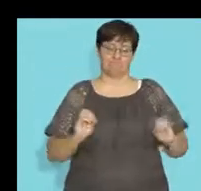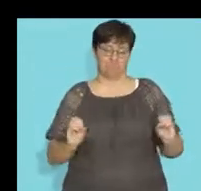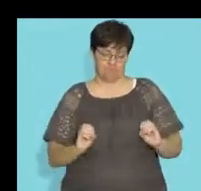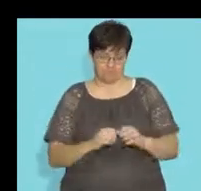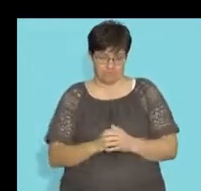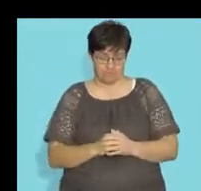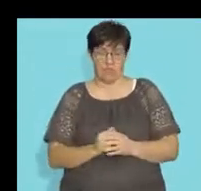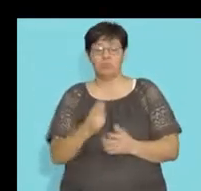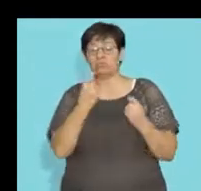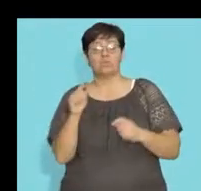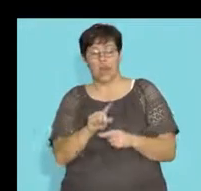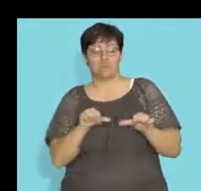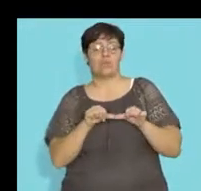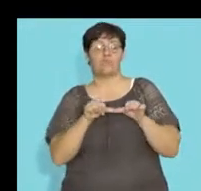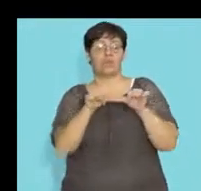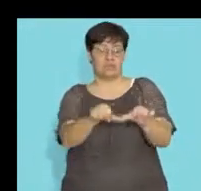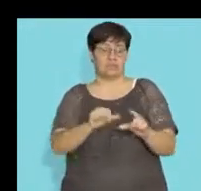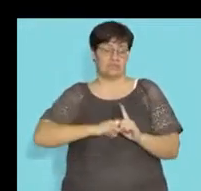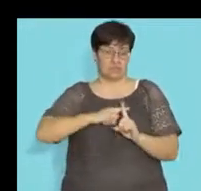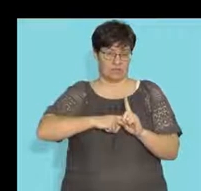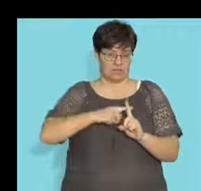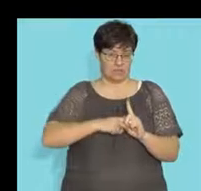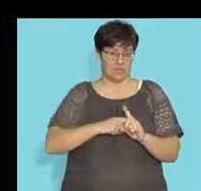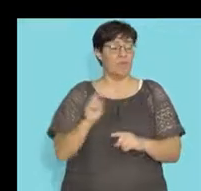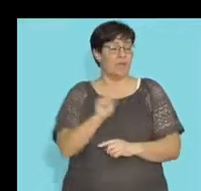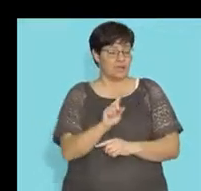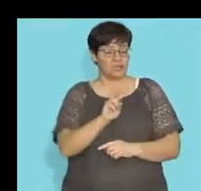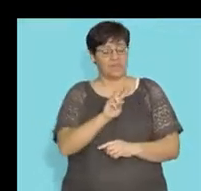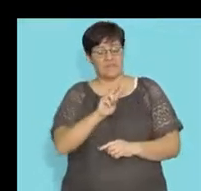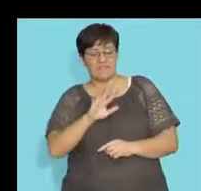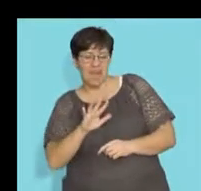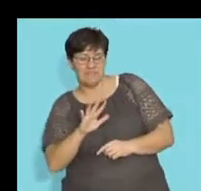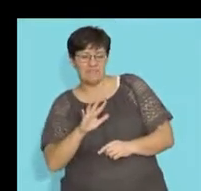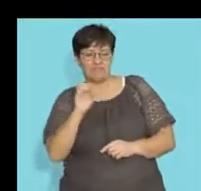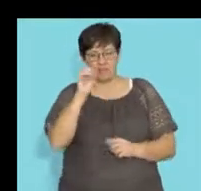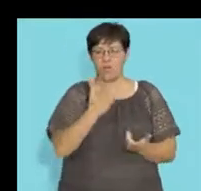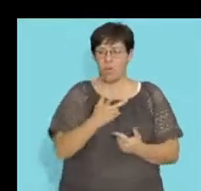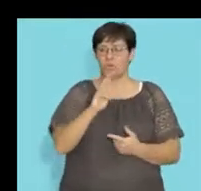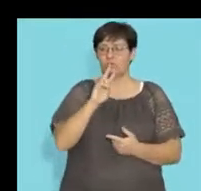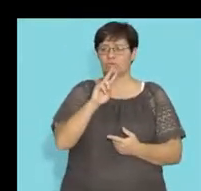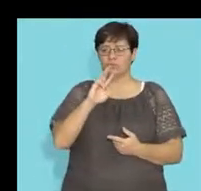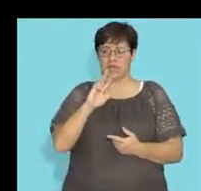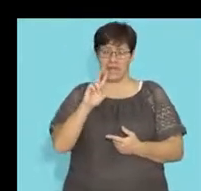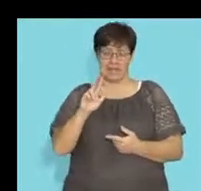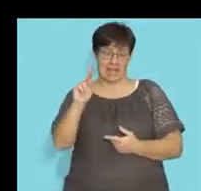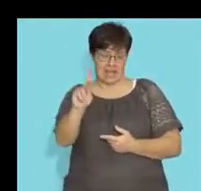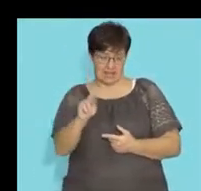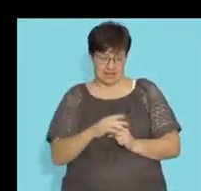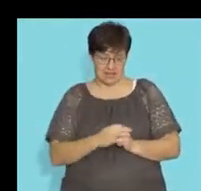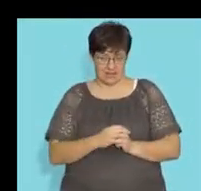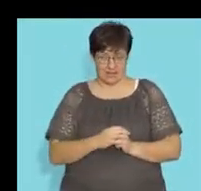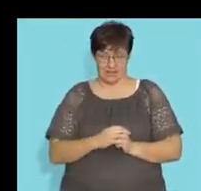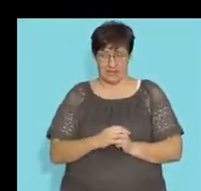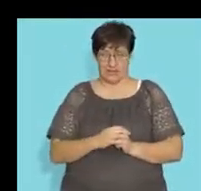And I want you to know that we're doing this at a constant temperature of 25 degrees or 298